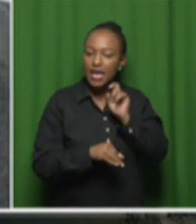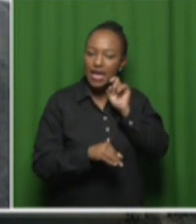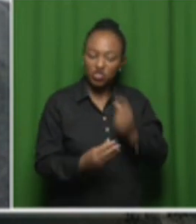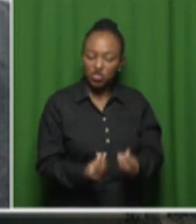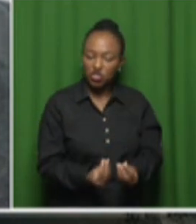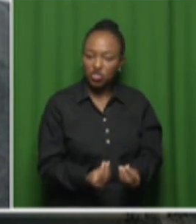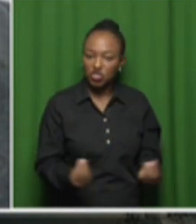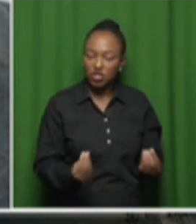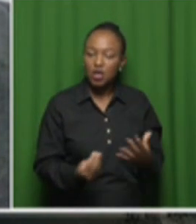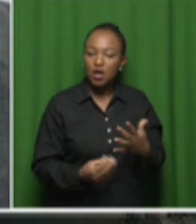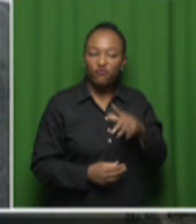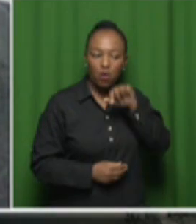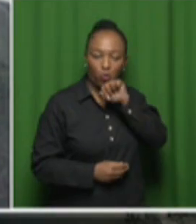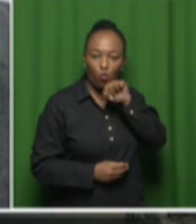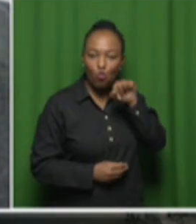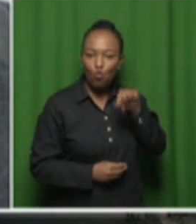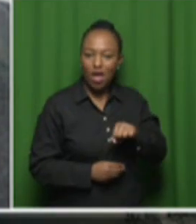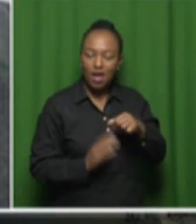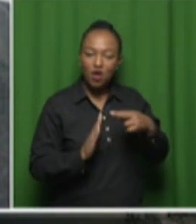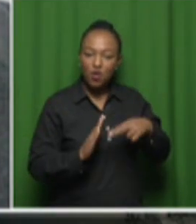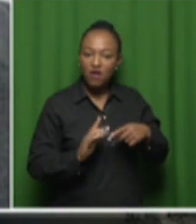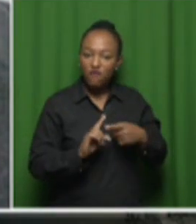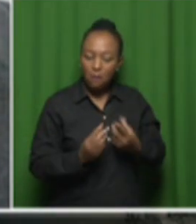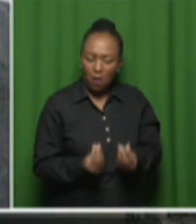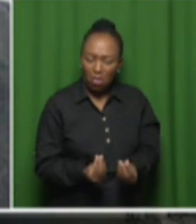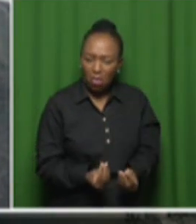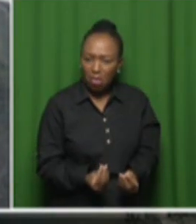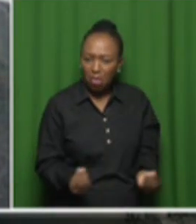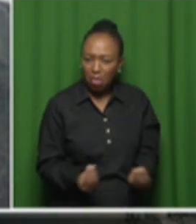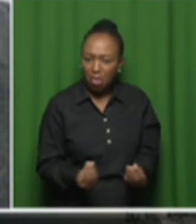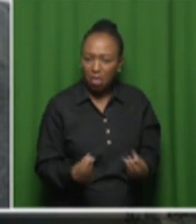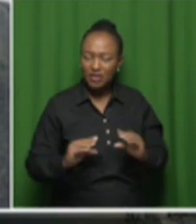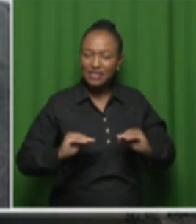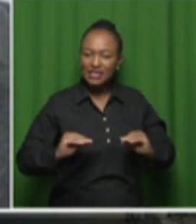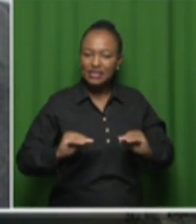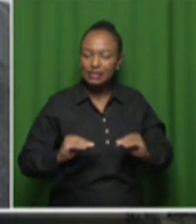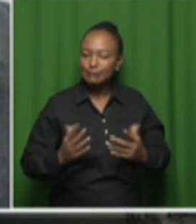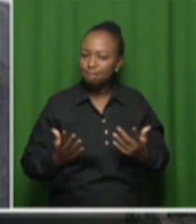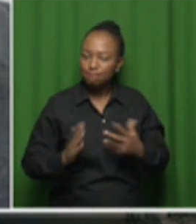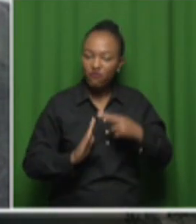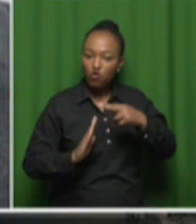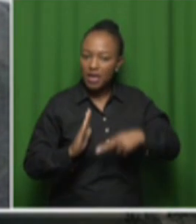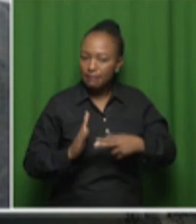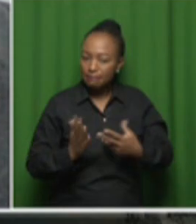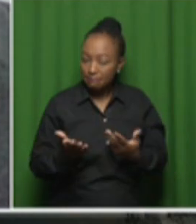reading is just not being inculcated from when we begin to be able to comprehend what we're reading.